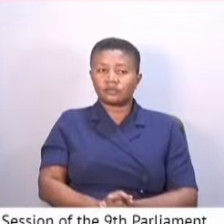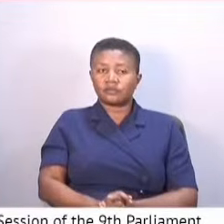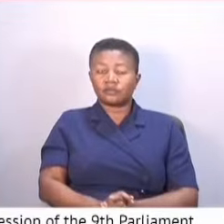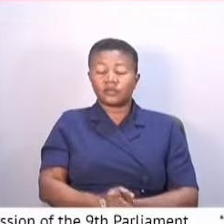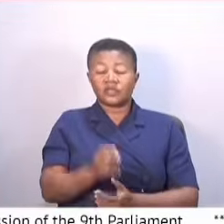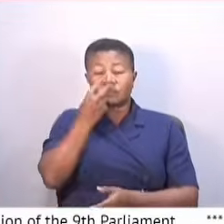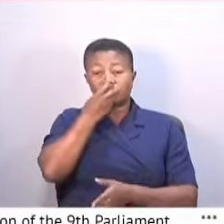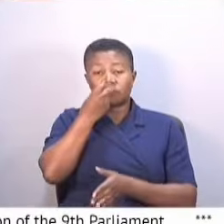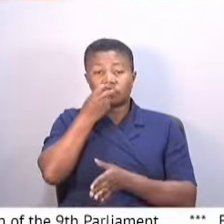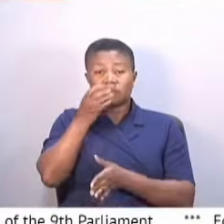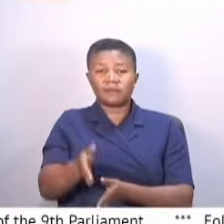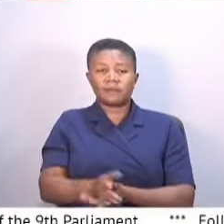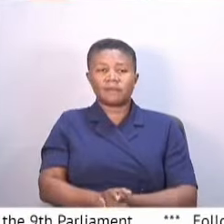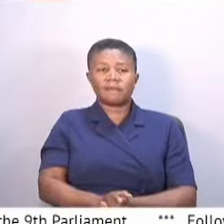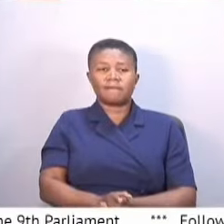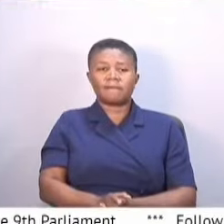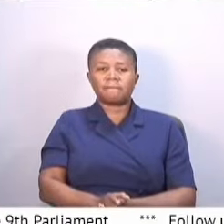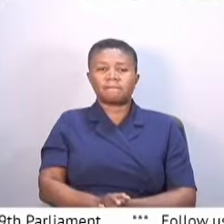Speaker,